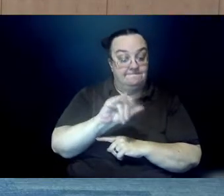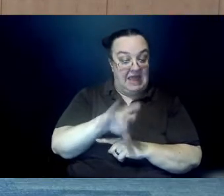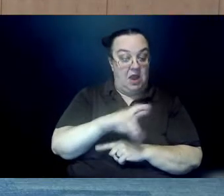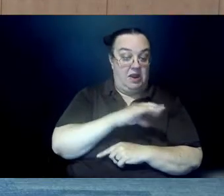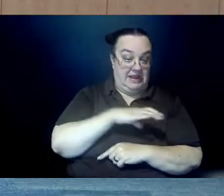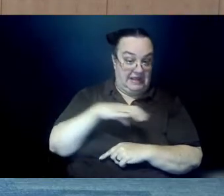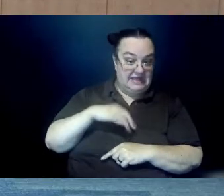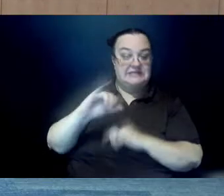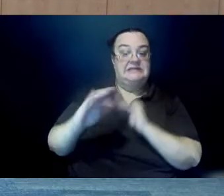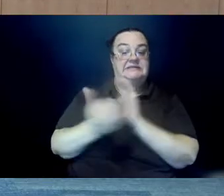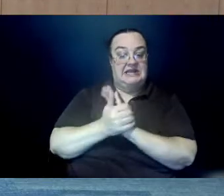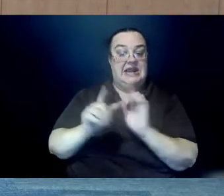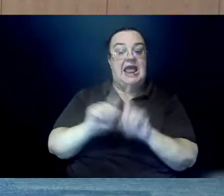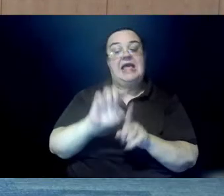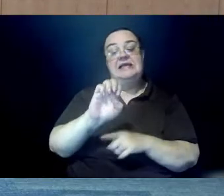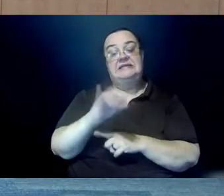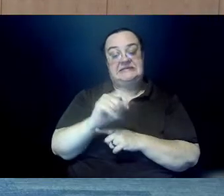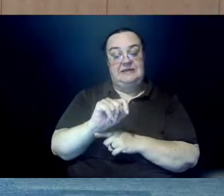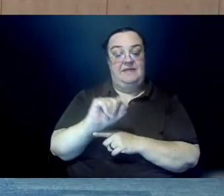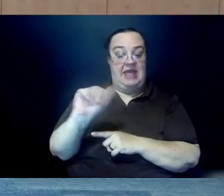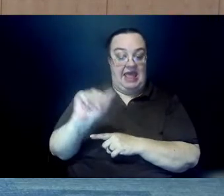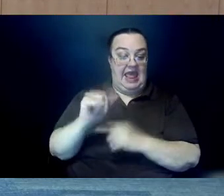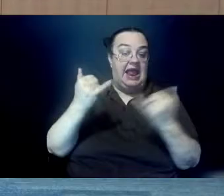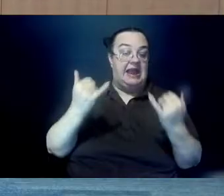it ordained, etc.